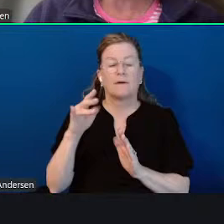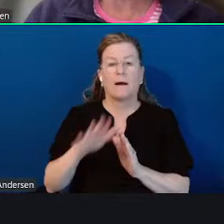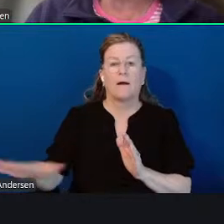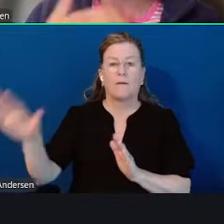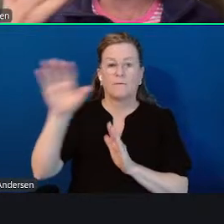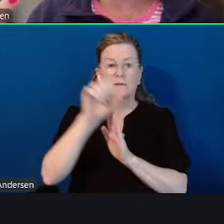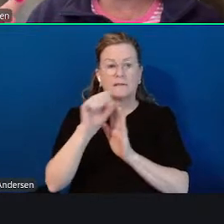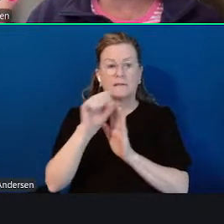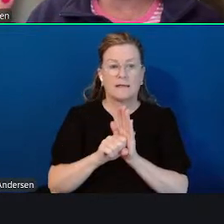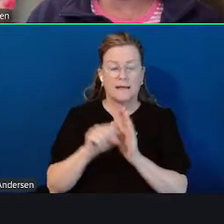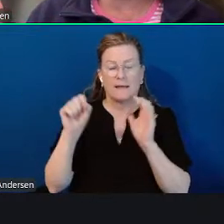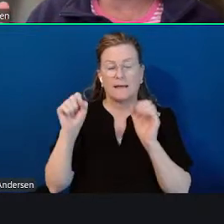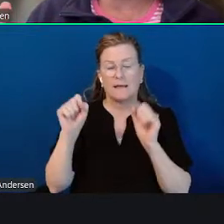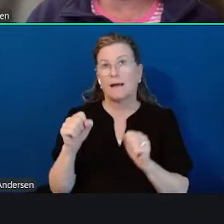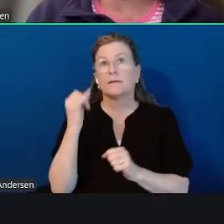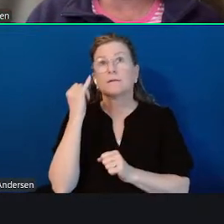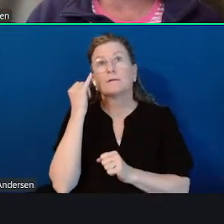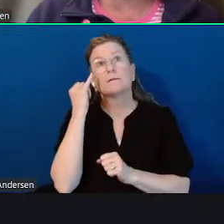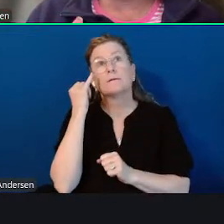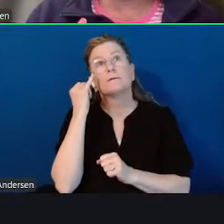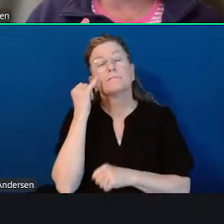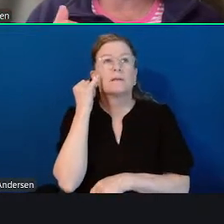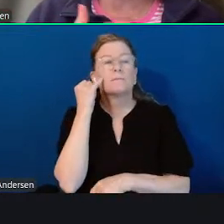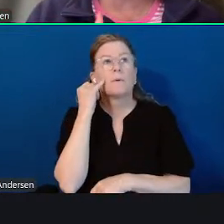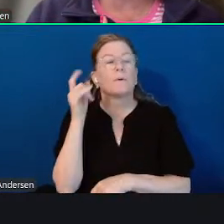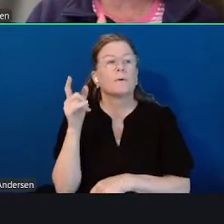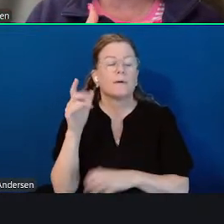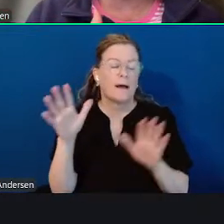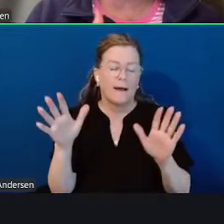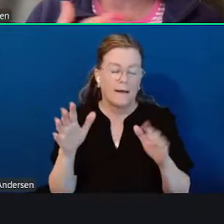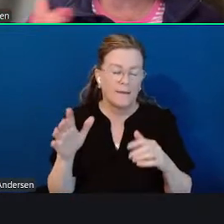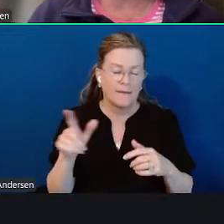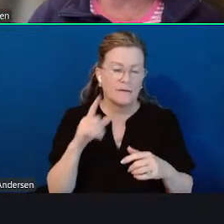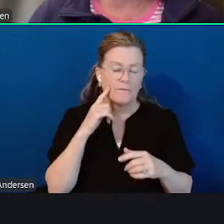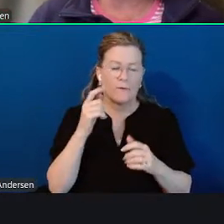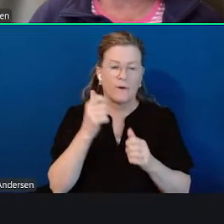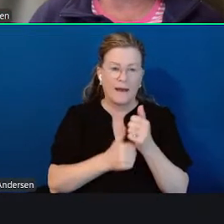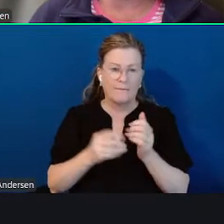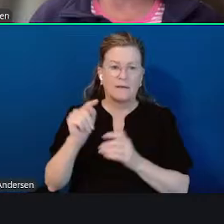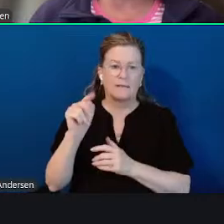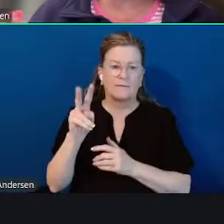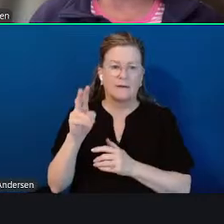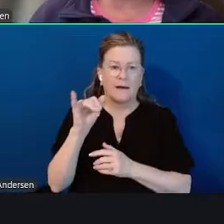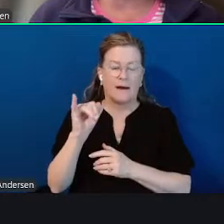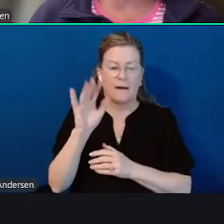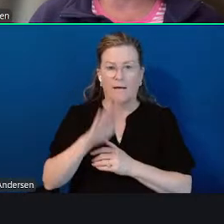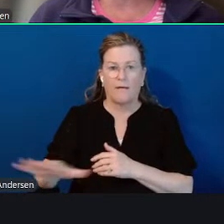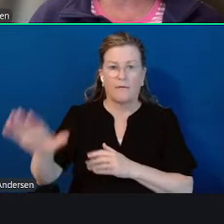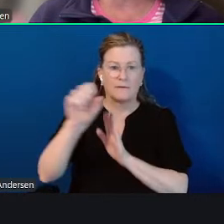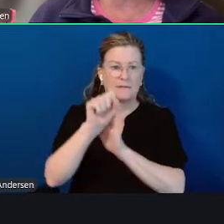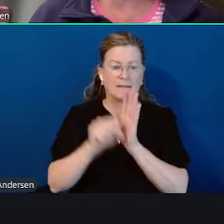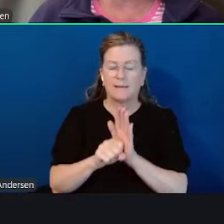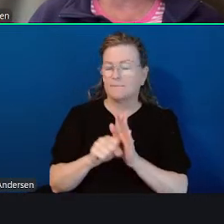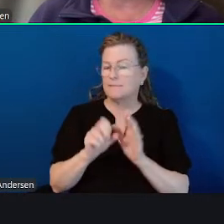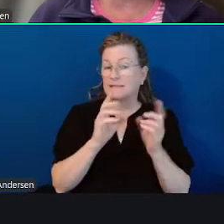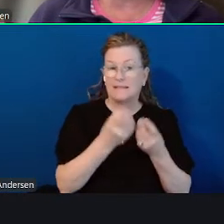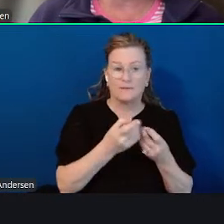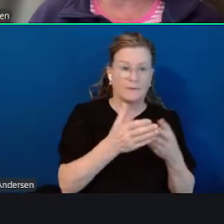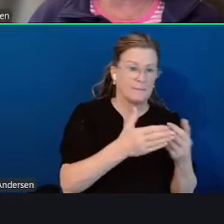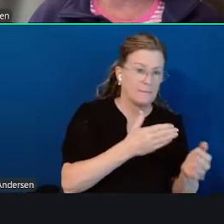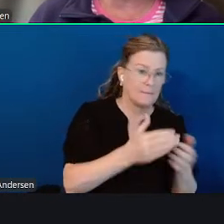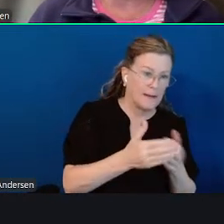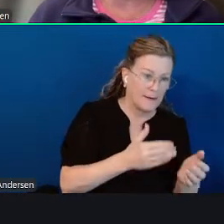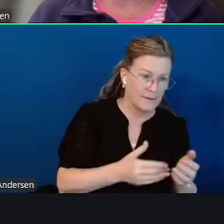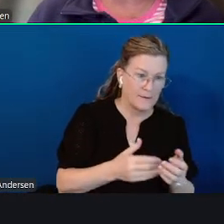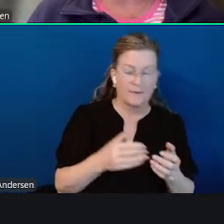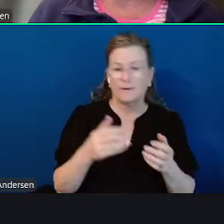state can, let's say that there is, and these are for every TVI across the state, so it doesn't matter what district they're serving in or